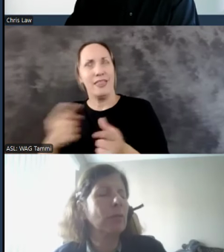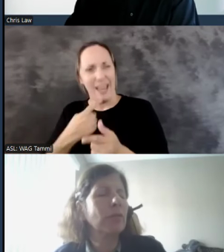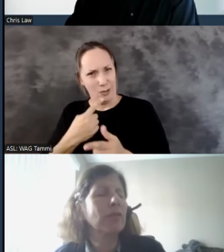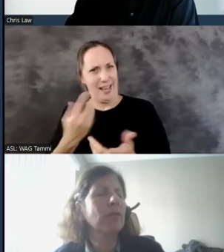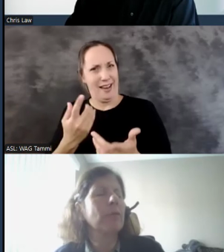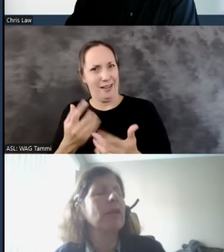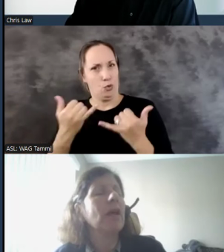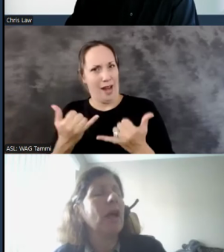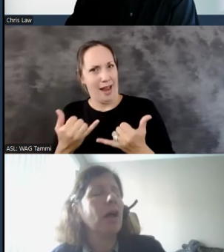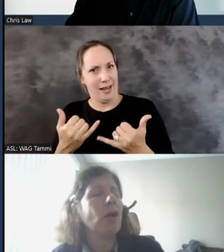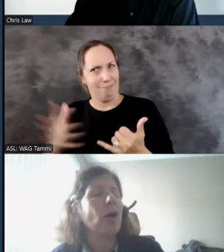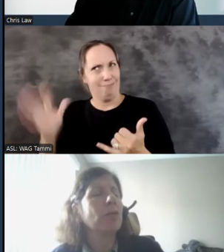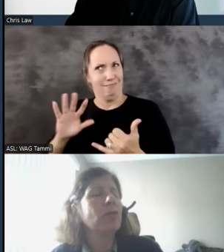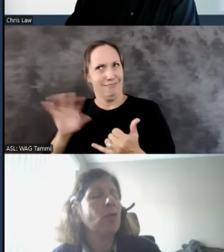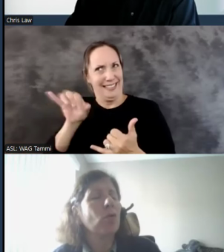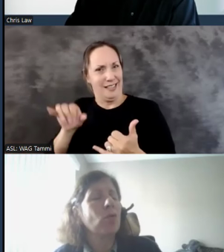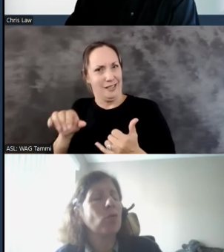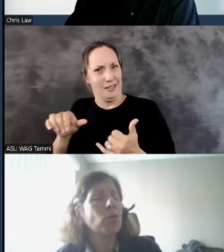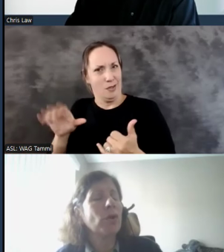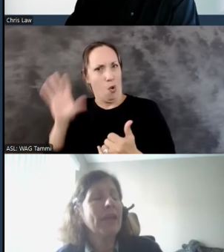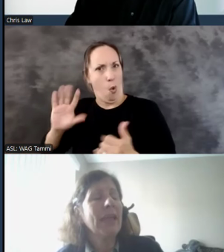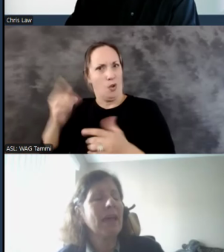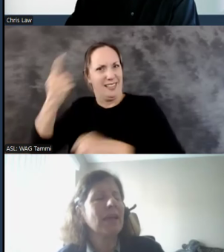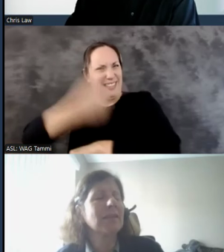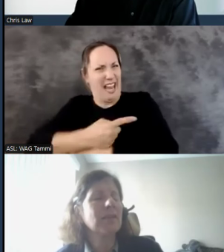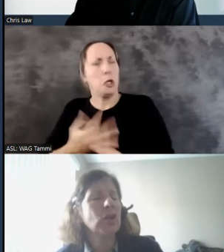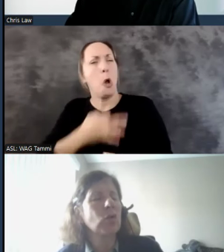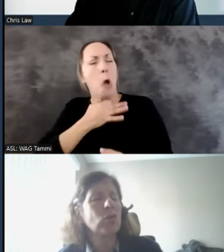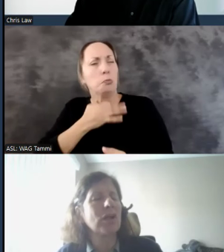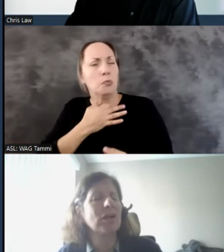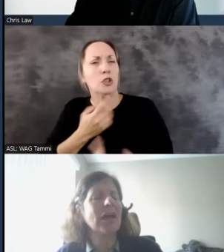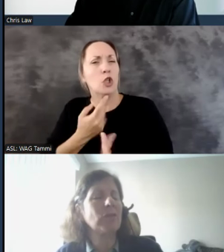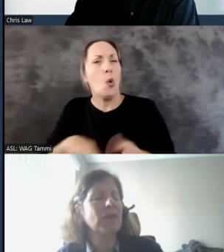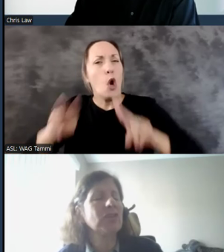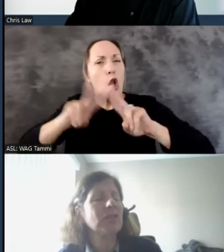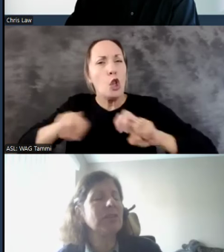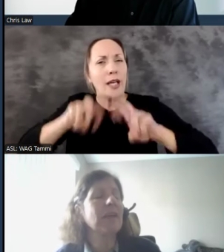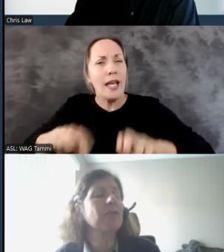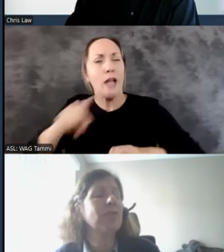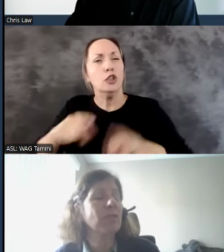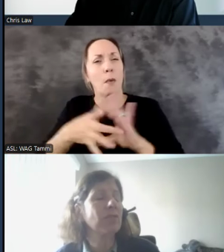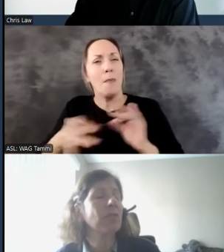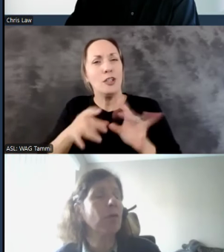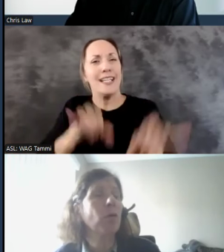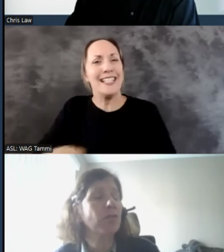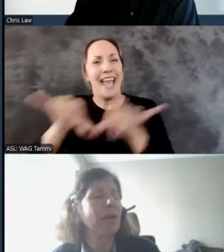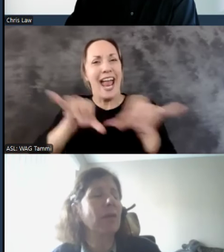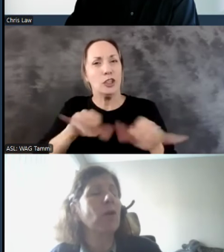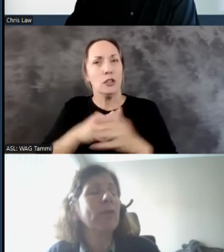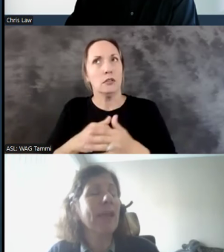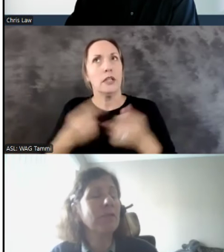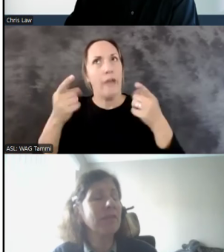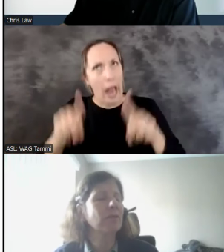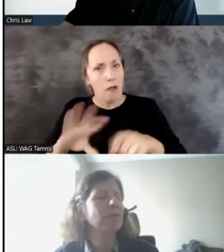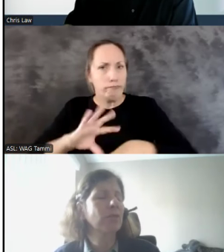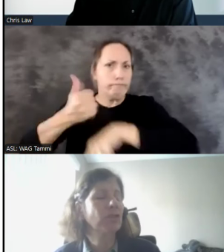to move this a little bit along. Sure. So we're looking at, as you mentioned, standards have existed for a long time.